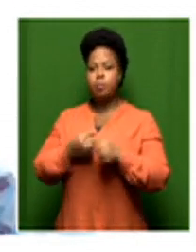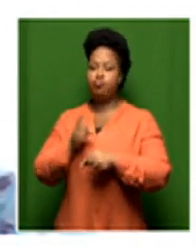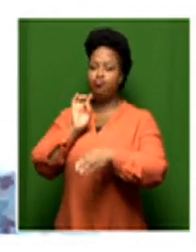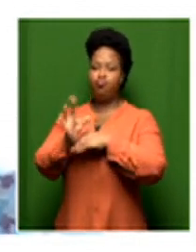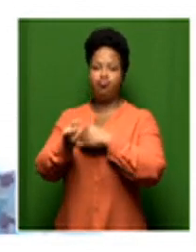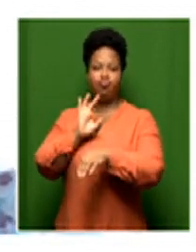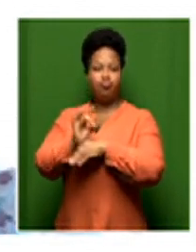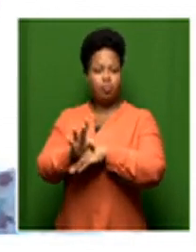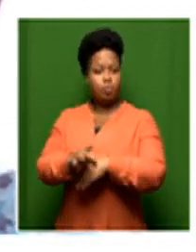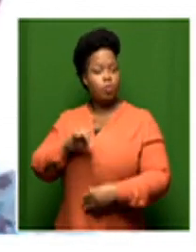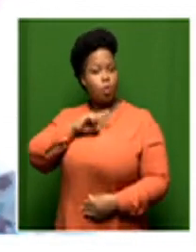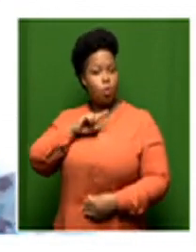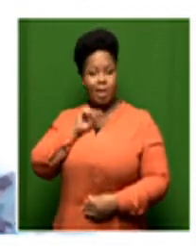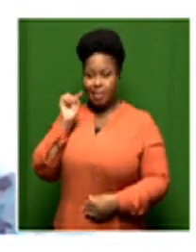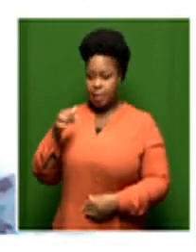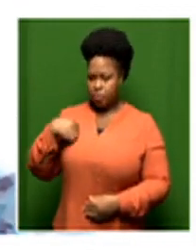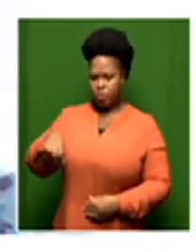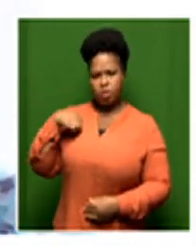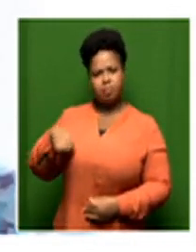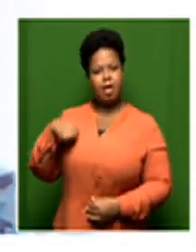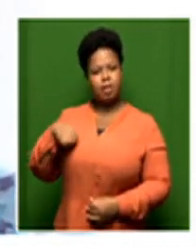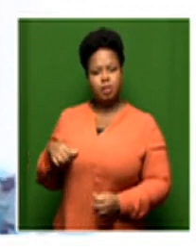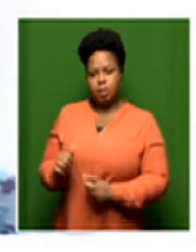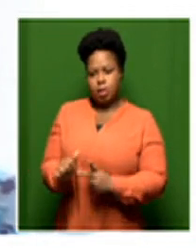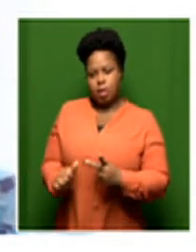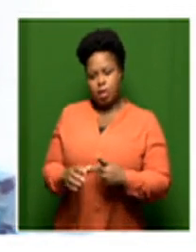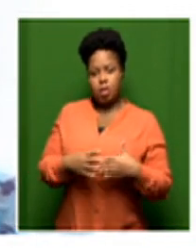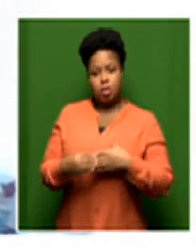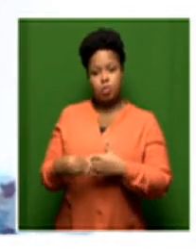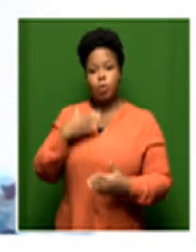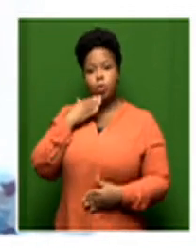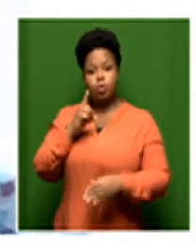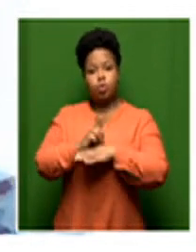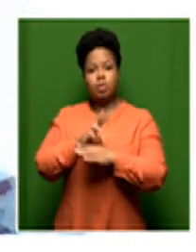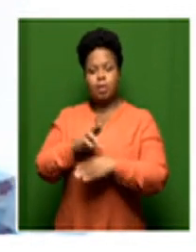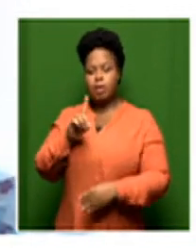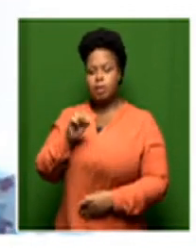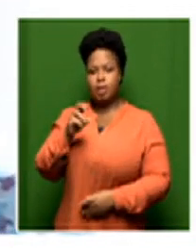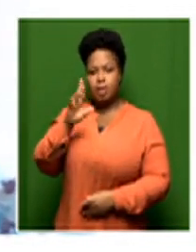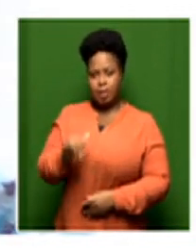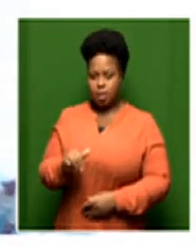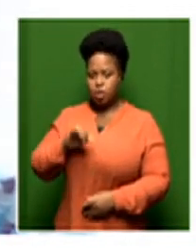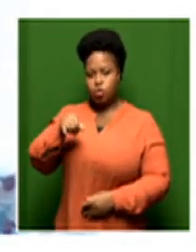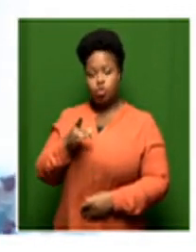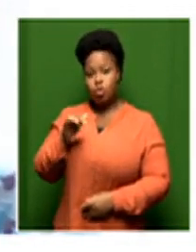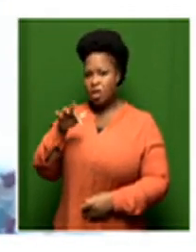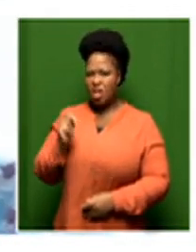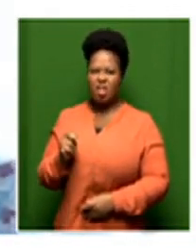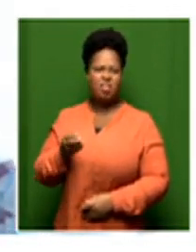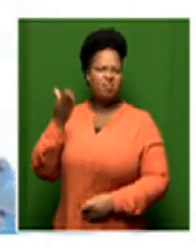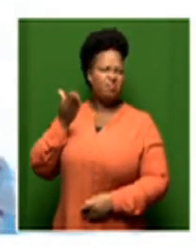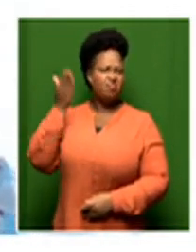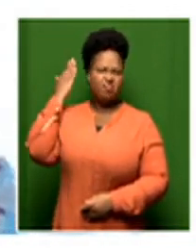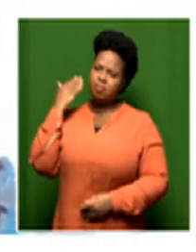consultation, is that the municipality under the leadership of Dr. Danny Jordan long expressed